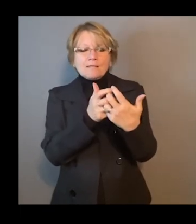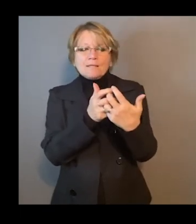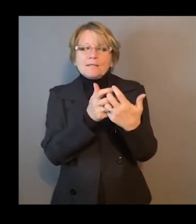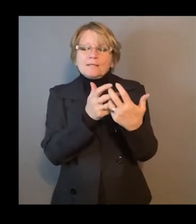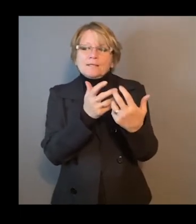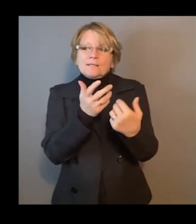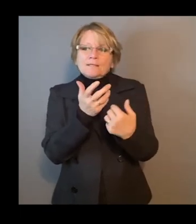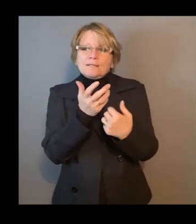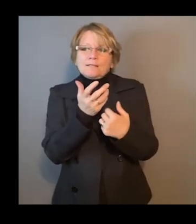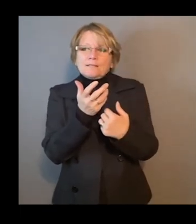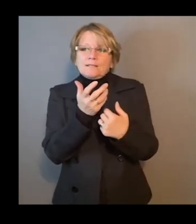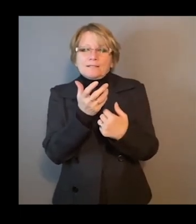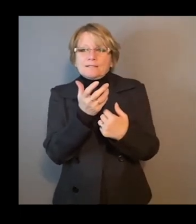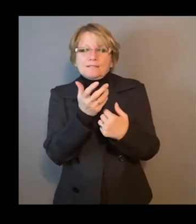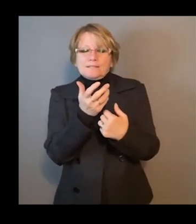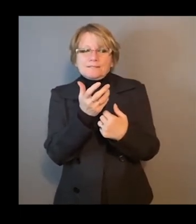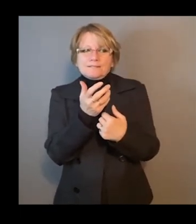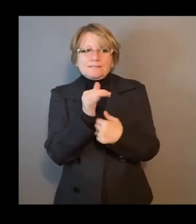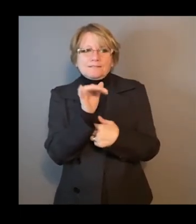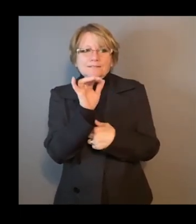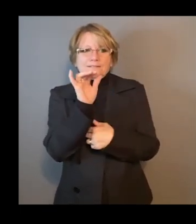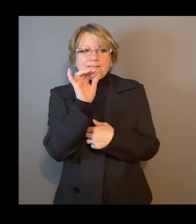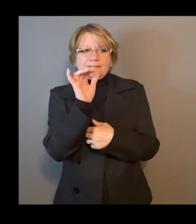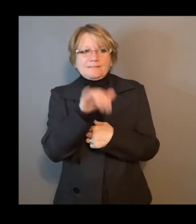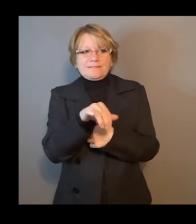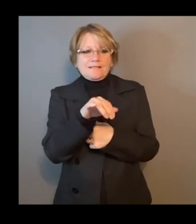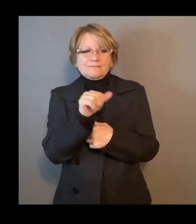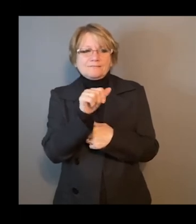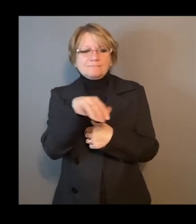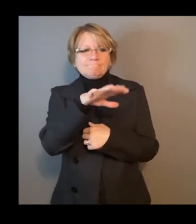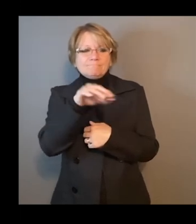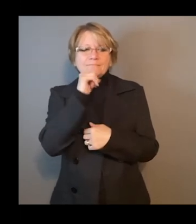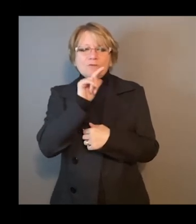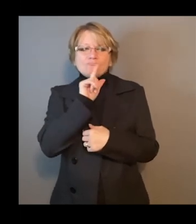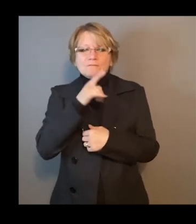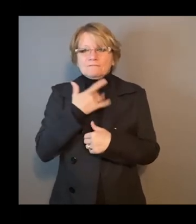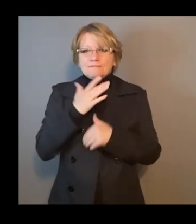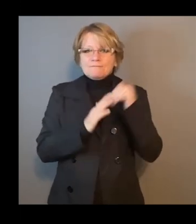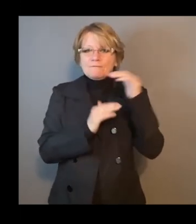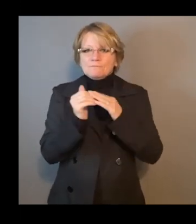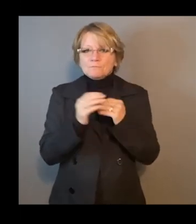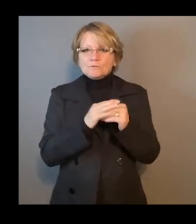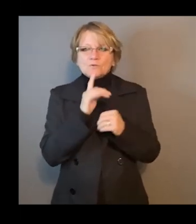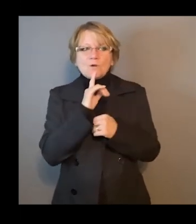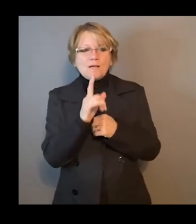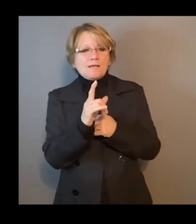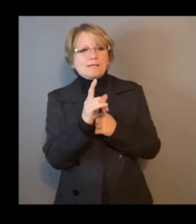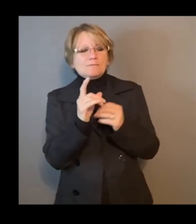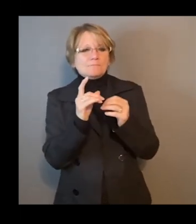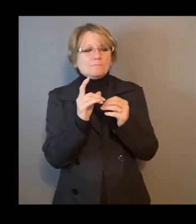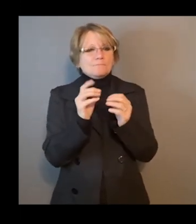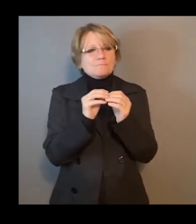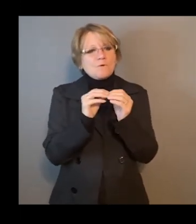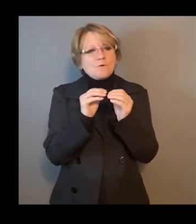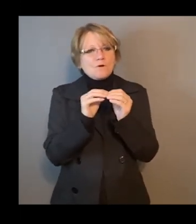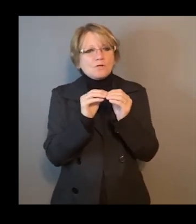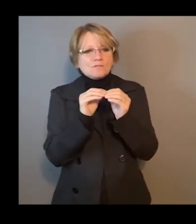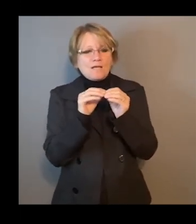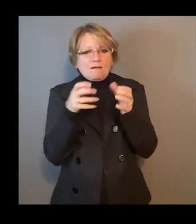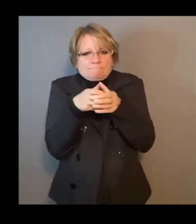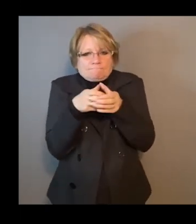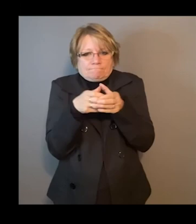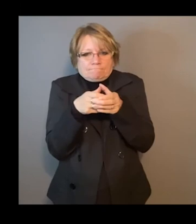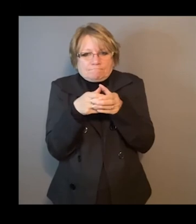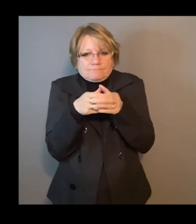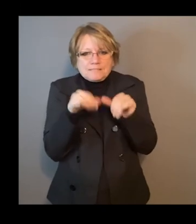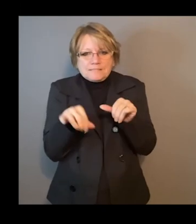wasn't really in the nature, like, or a spot where I was comfortable. So I really just confined it in the certain